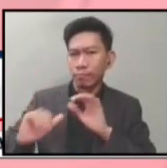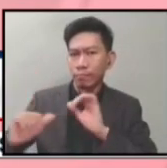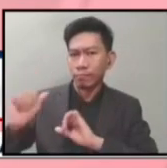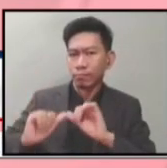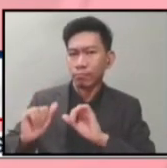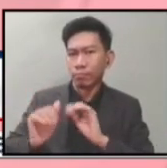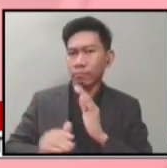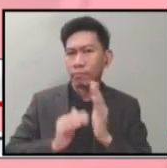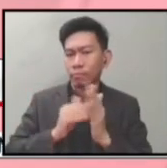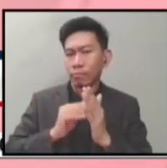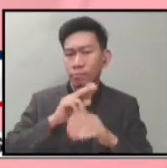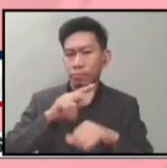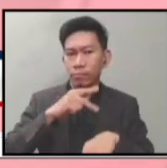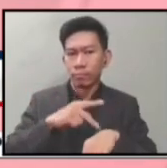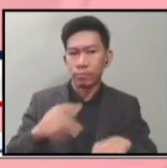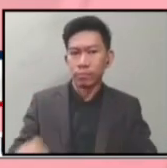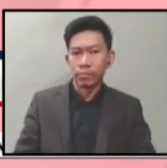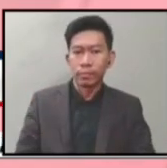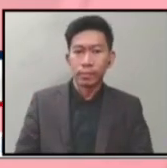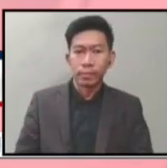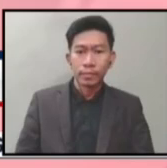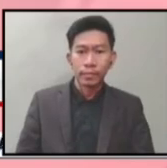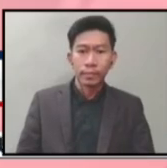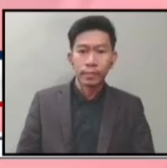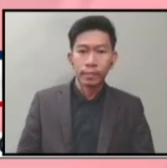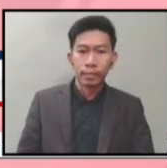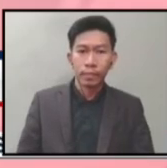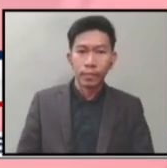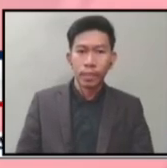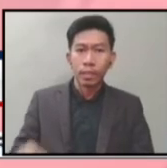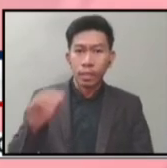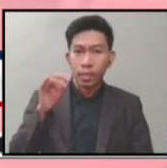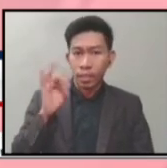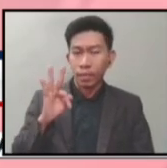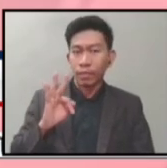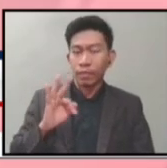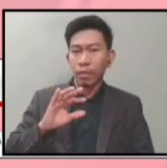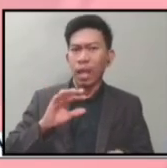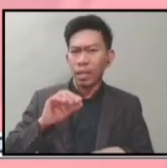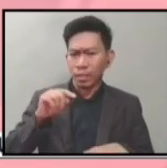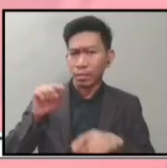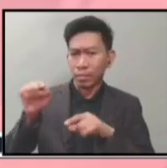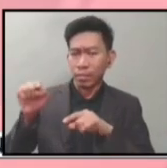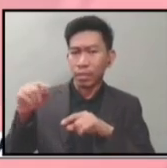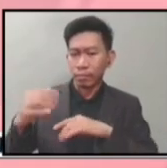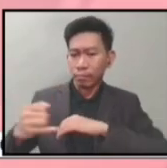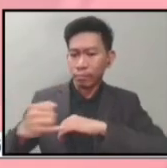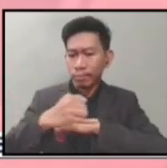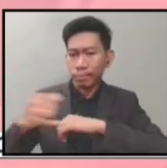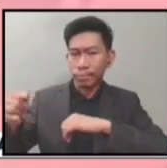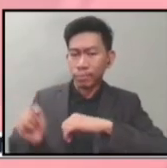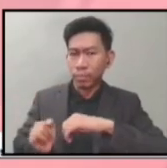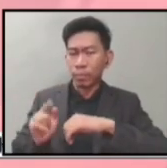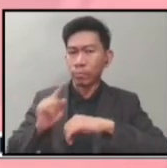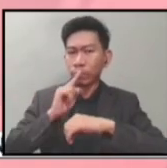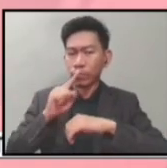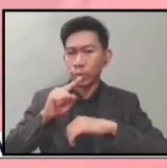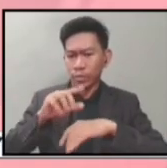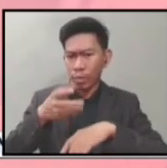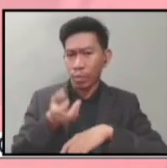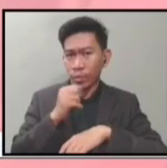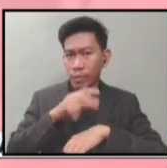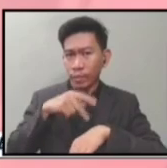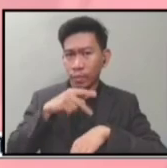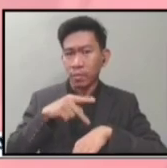Well, if it's within our economic zone, exclusive economic zone, then we will just declare it to be such and that